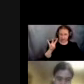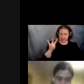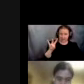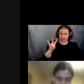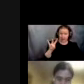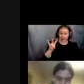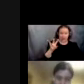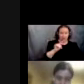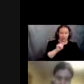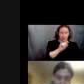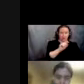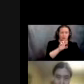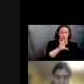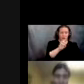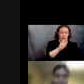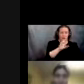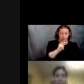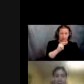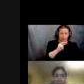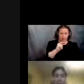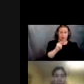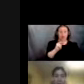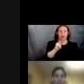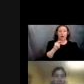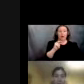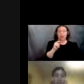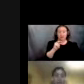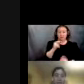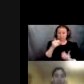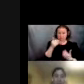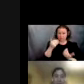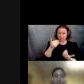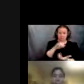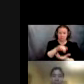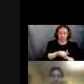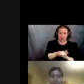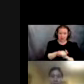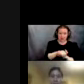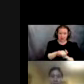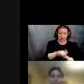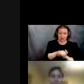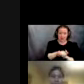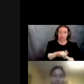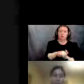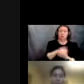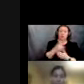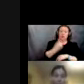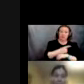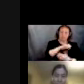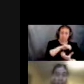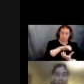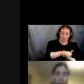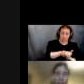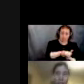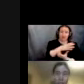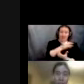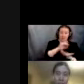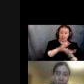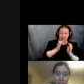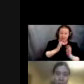1847, Toraemon marries. And so the date that he marries and the date that he gained his citizenship are the same date. And